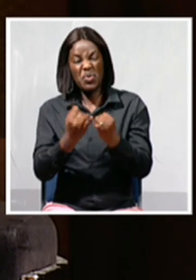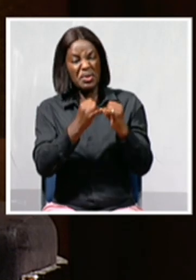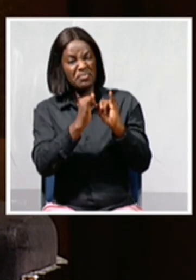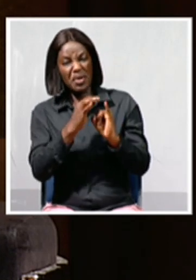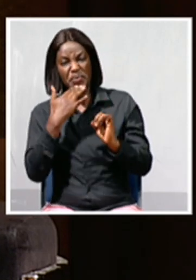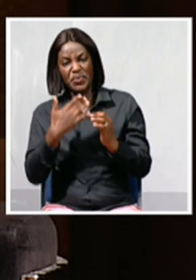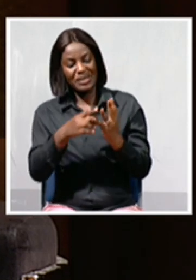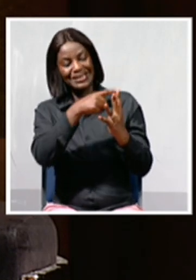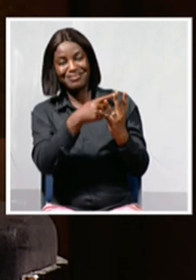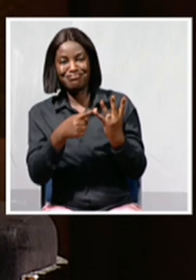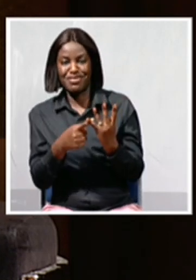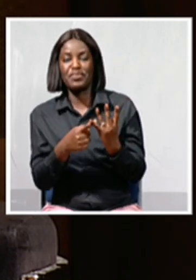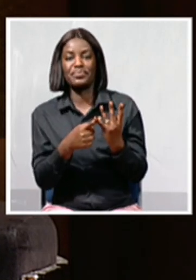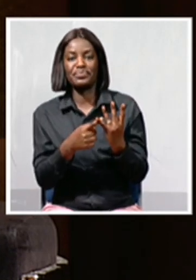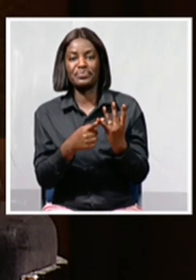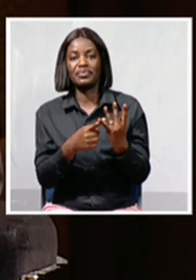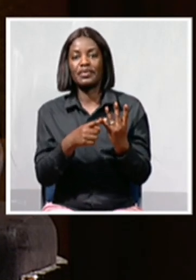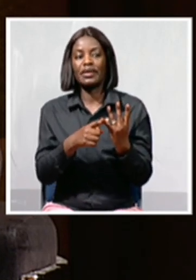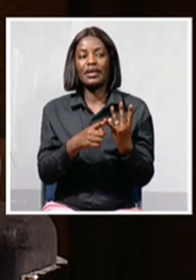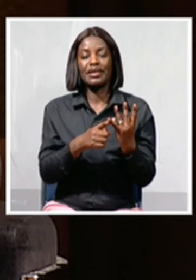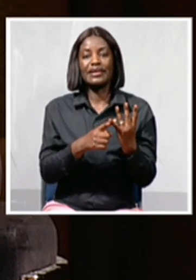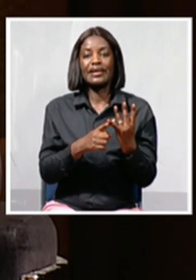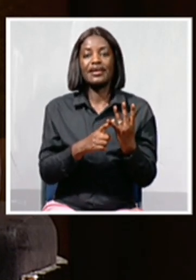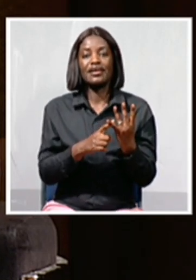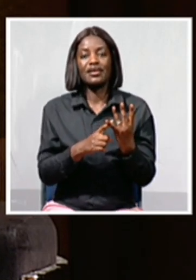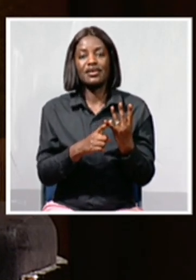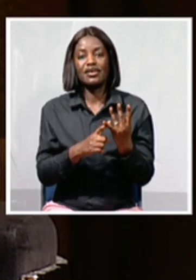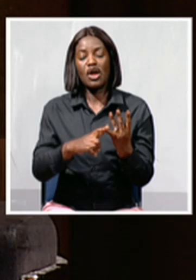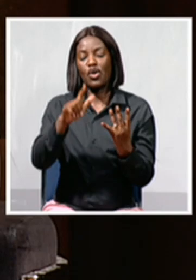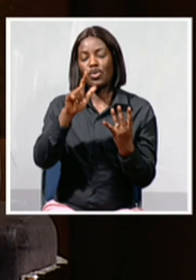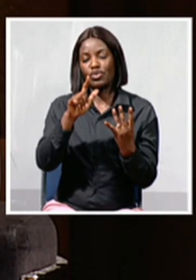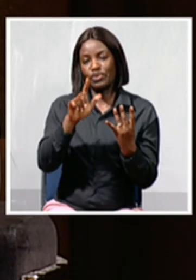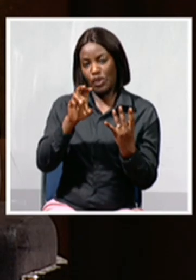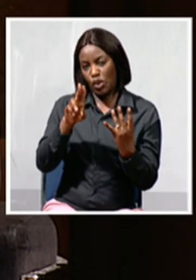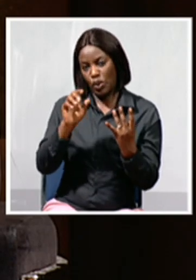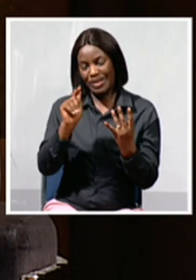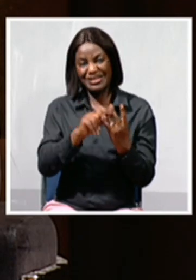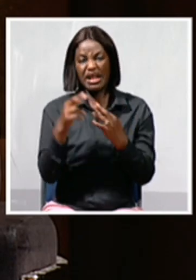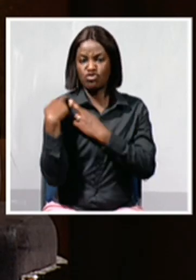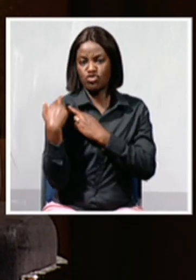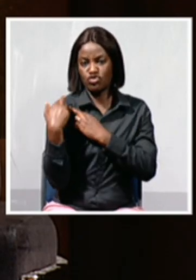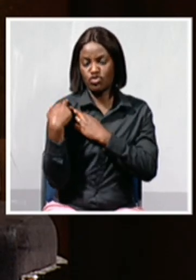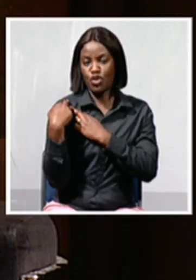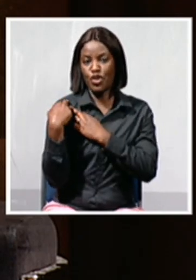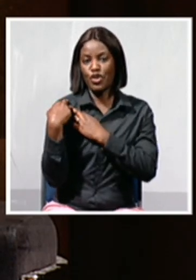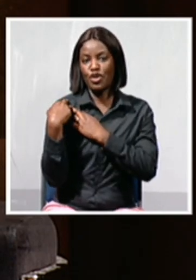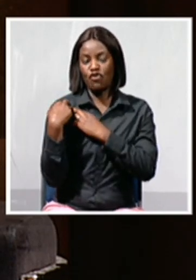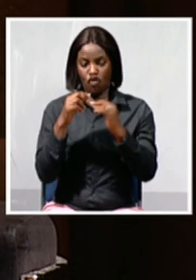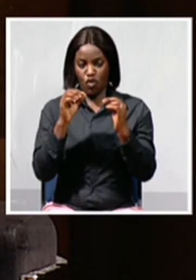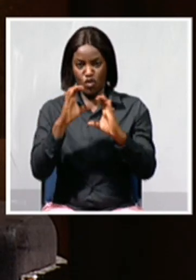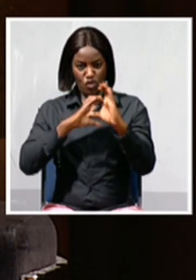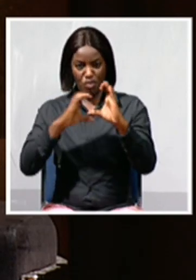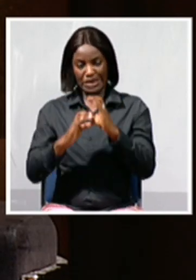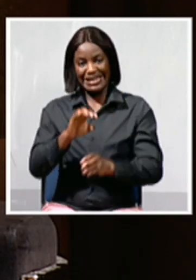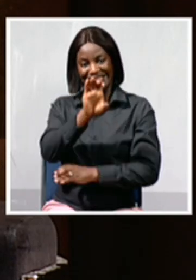a distinguished panel. Mr. David Saluka is responsible for corporate communications at the Electoral Commission of Namibia. Good evening to you, sir,